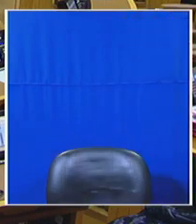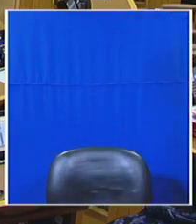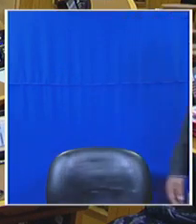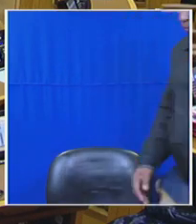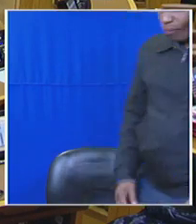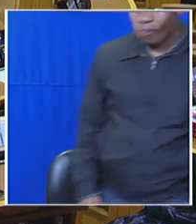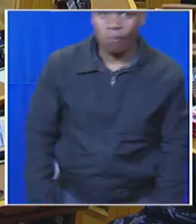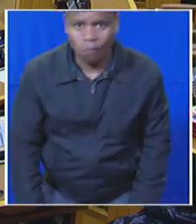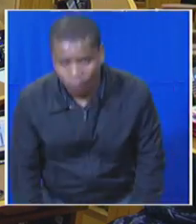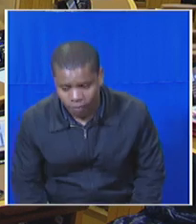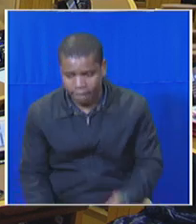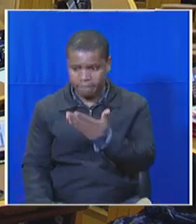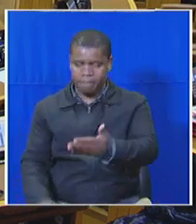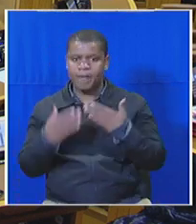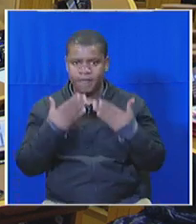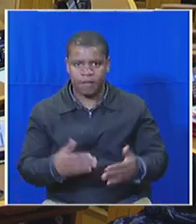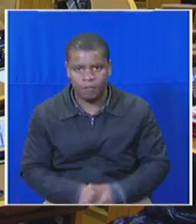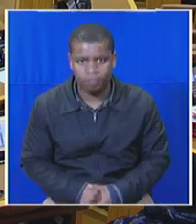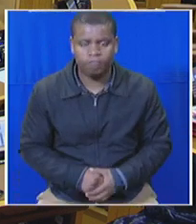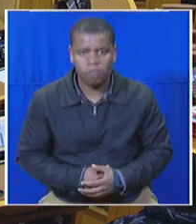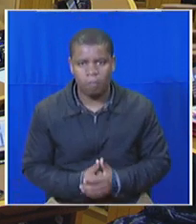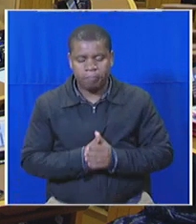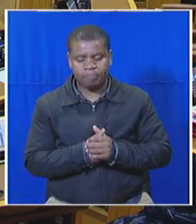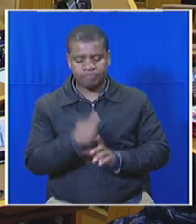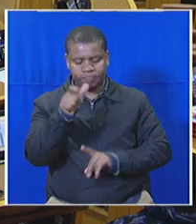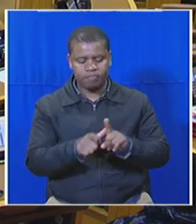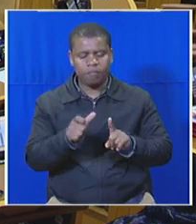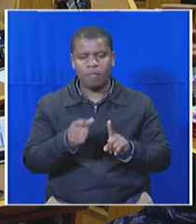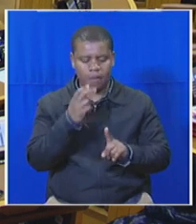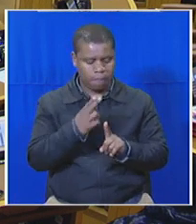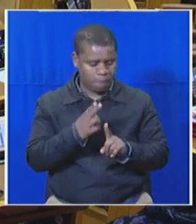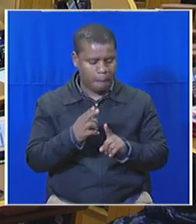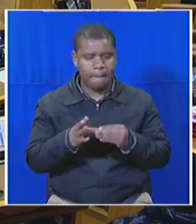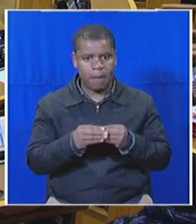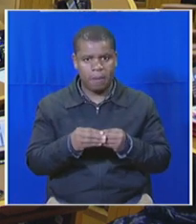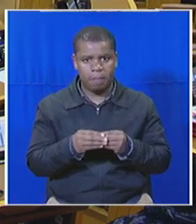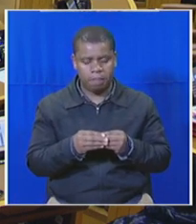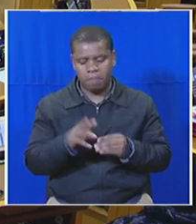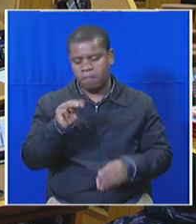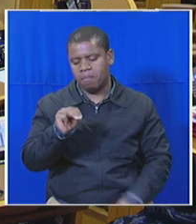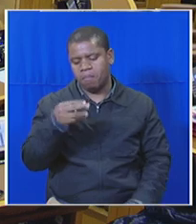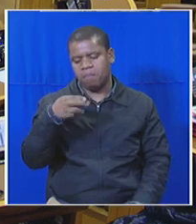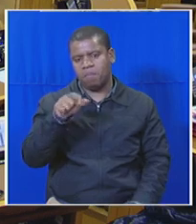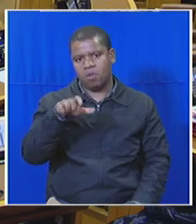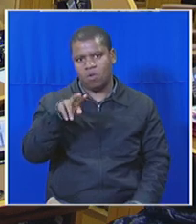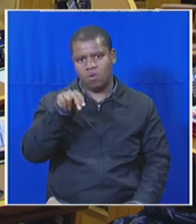Thank you very much, Honourable Member. Ilunga ihloniphekile ubaba uMhlongo Nzomani.